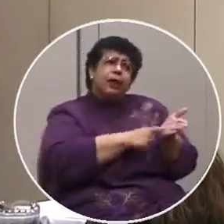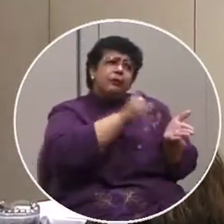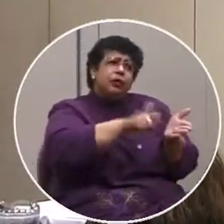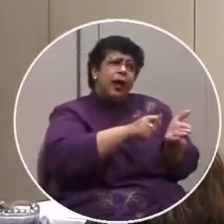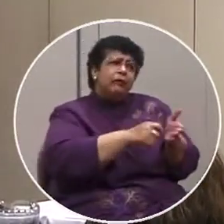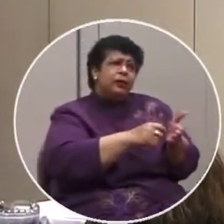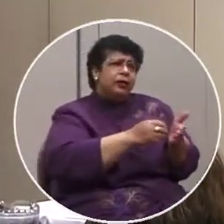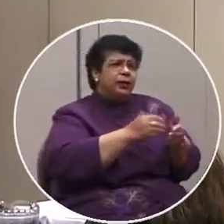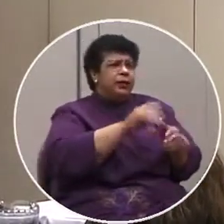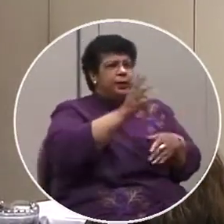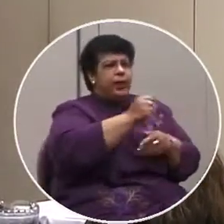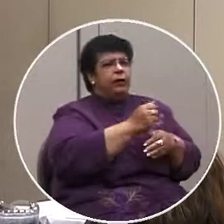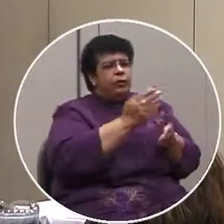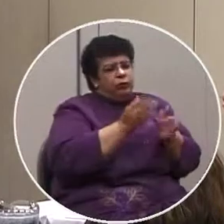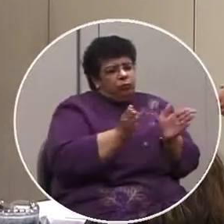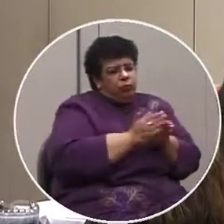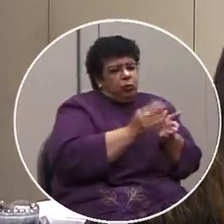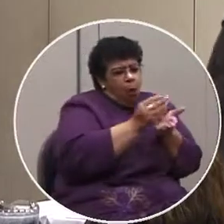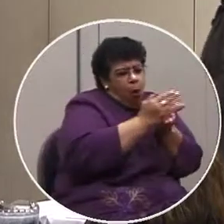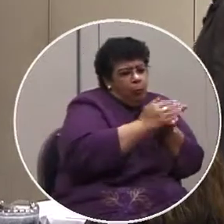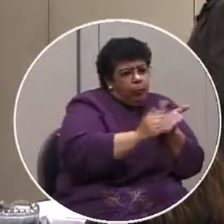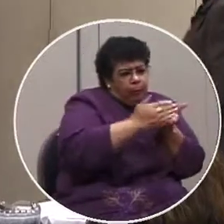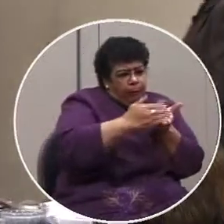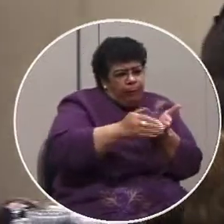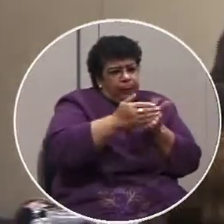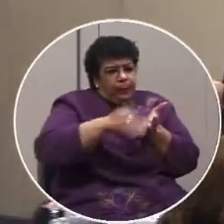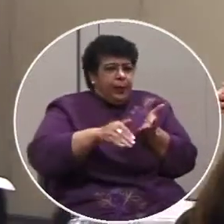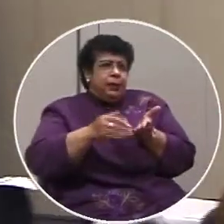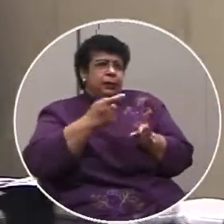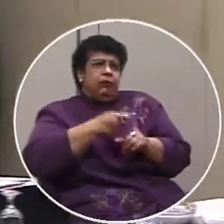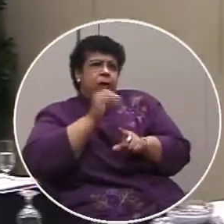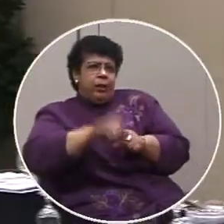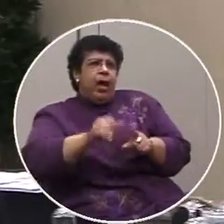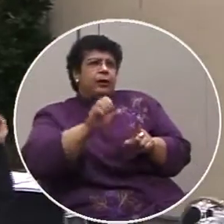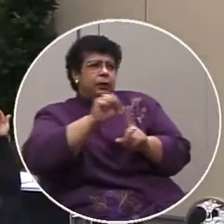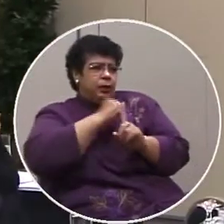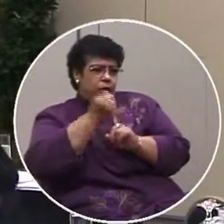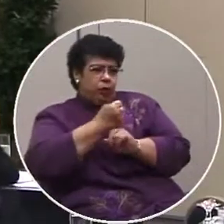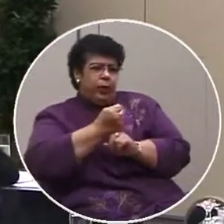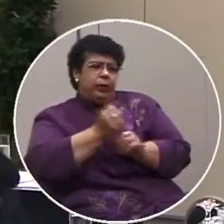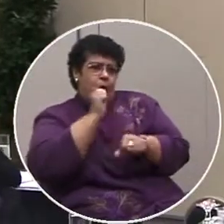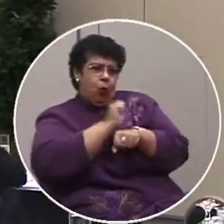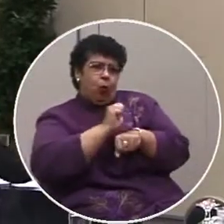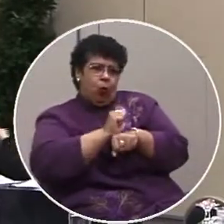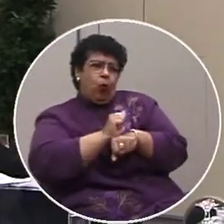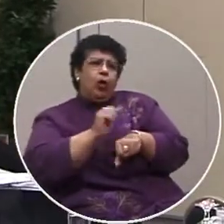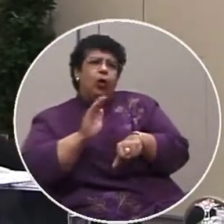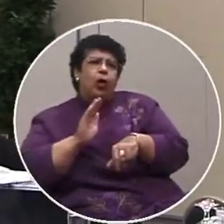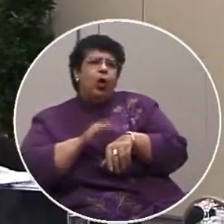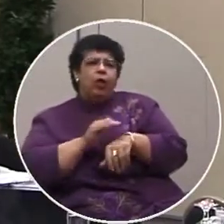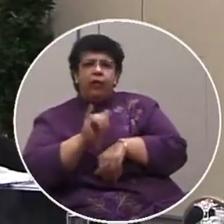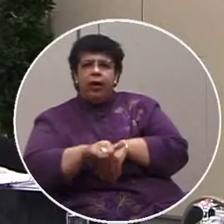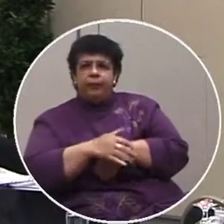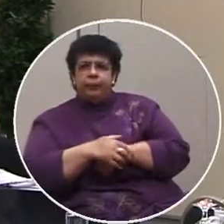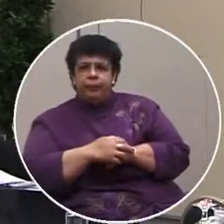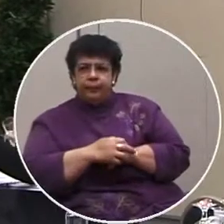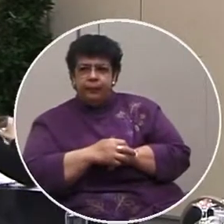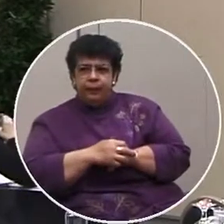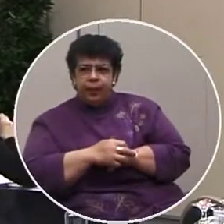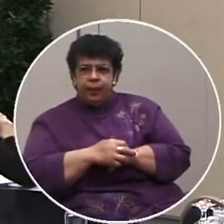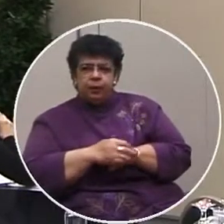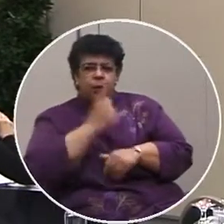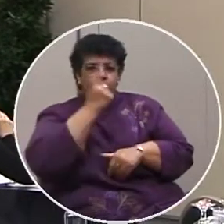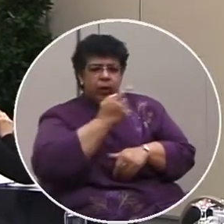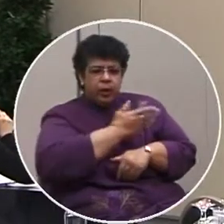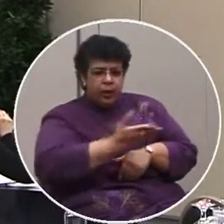a hard case to make that work. We did. I mean, we dealt with the escaping behavior.